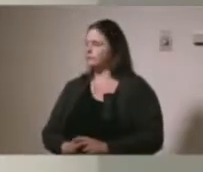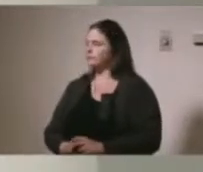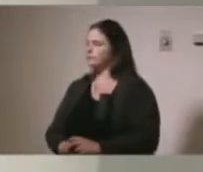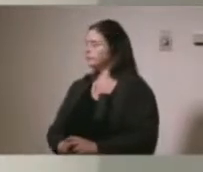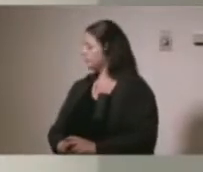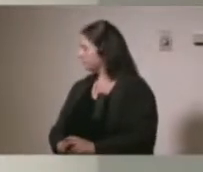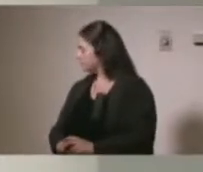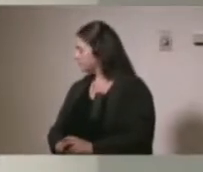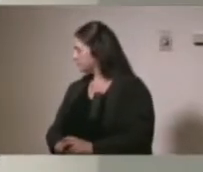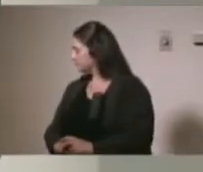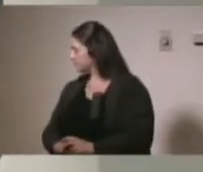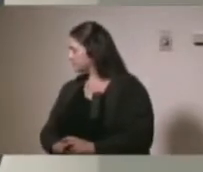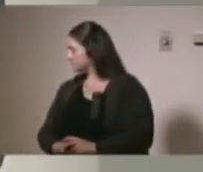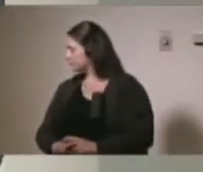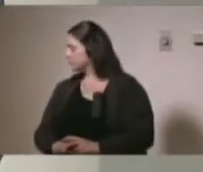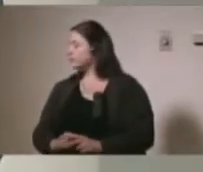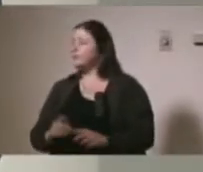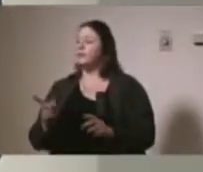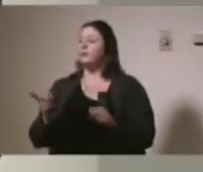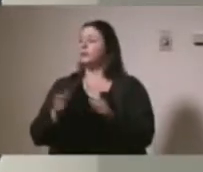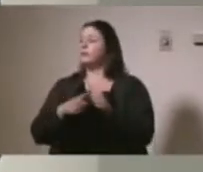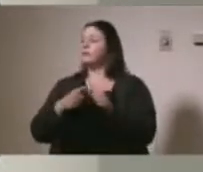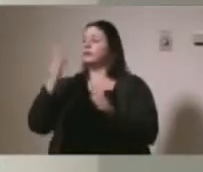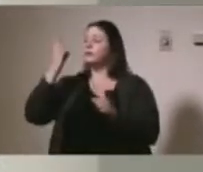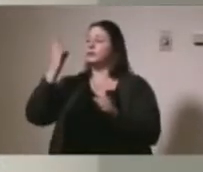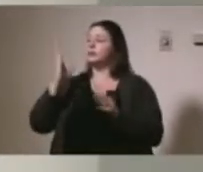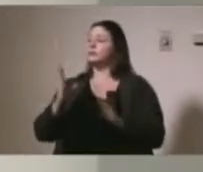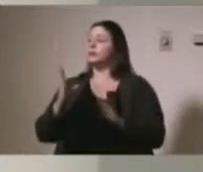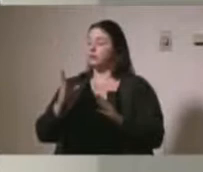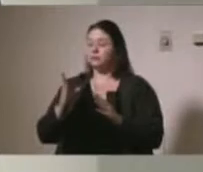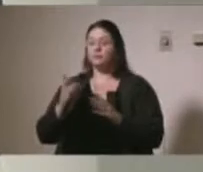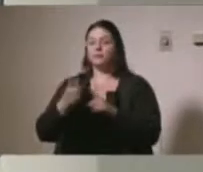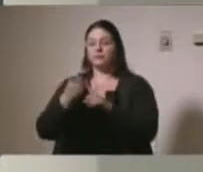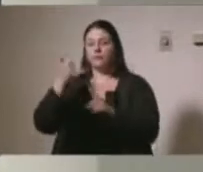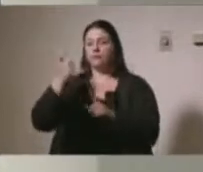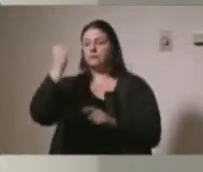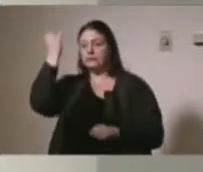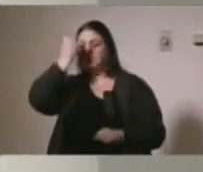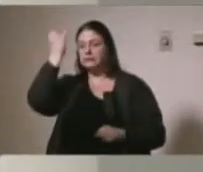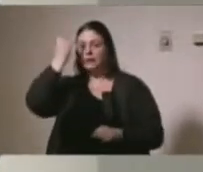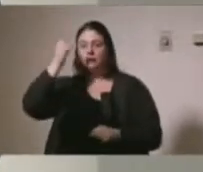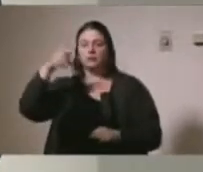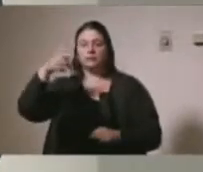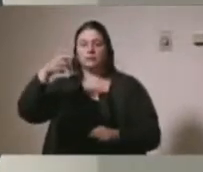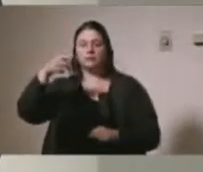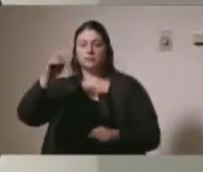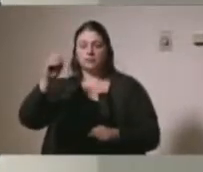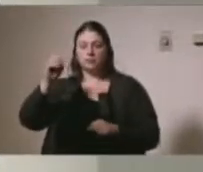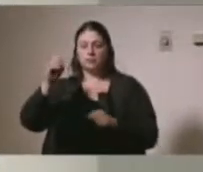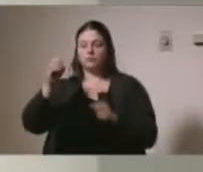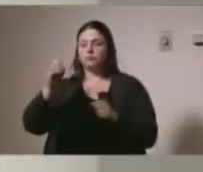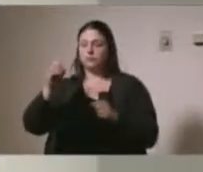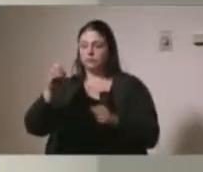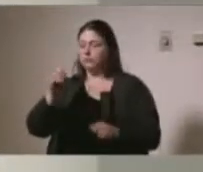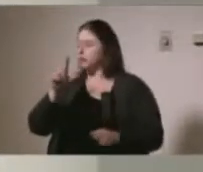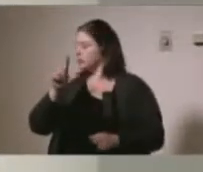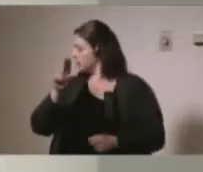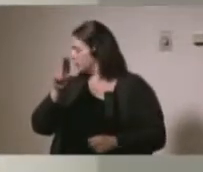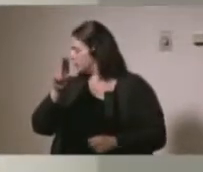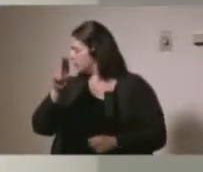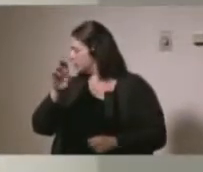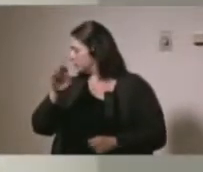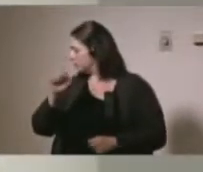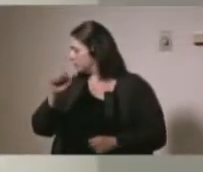So the first speaker will be the representative of the Italian Postal Banking Service, Brother Luca Burgalassi,